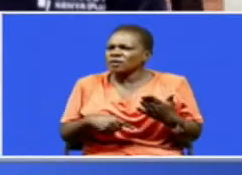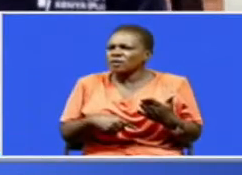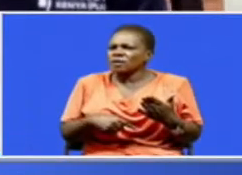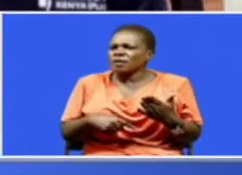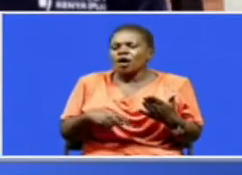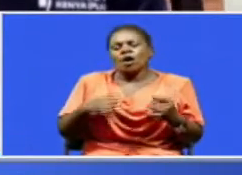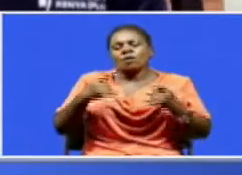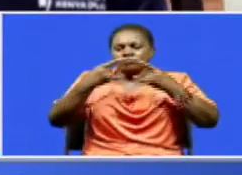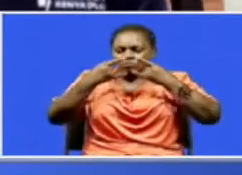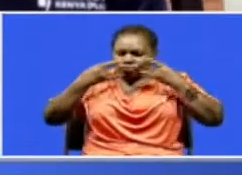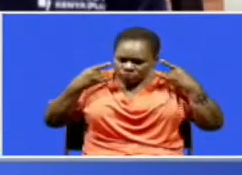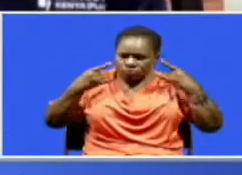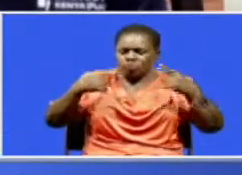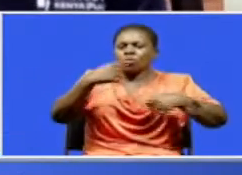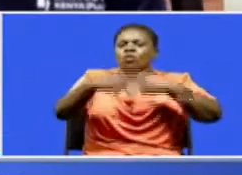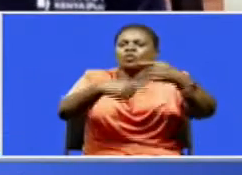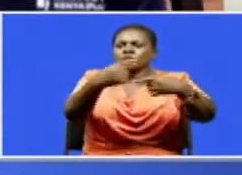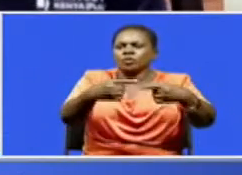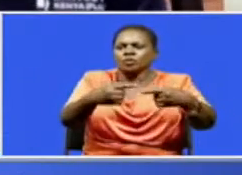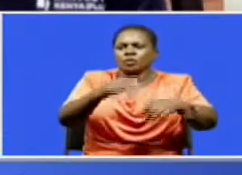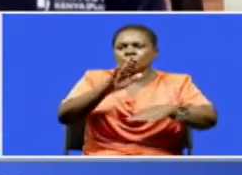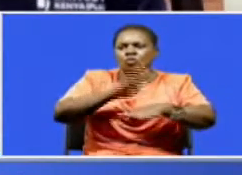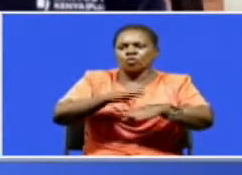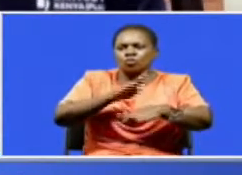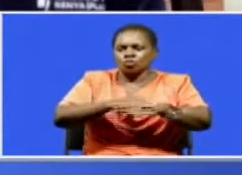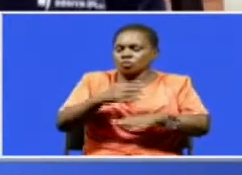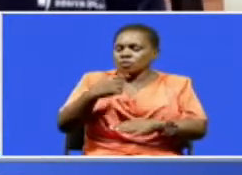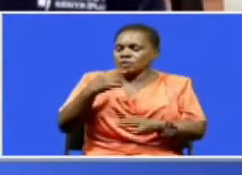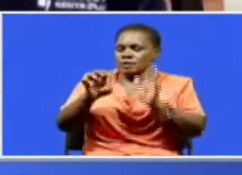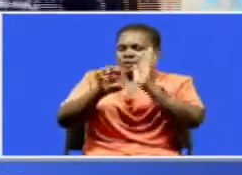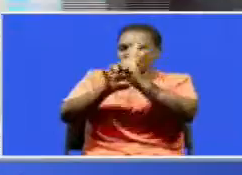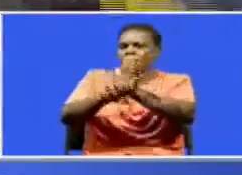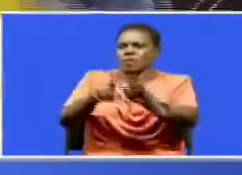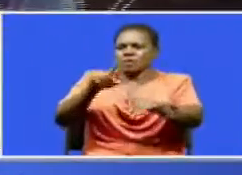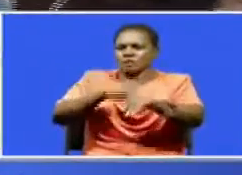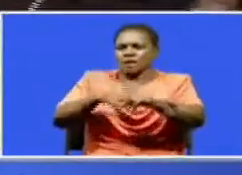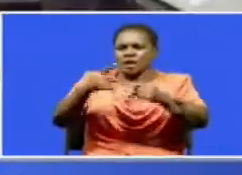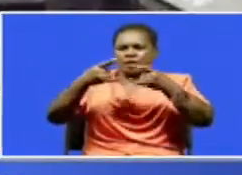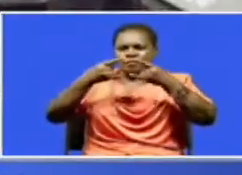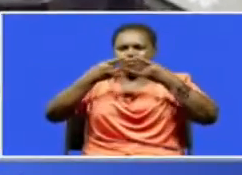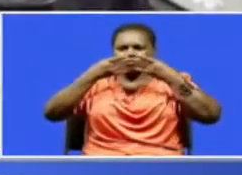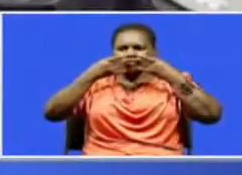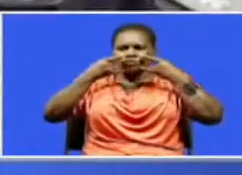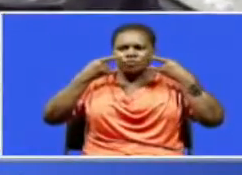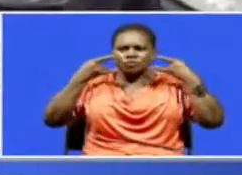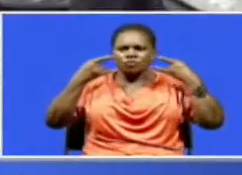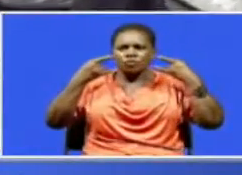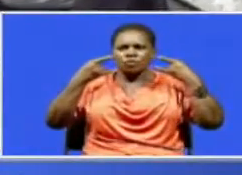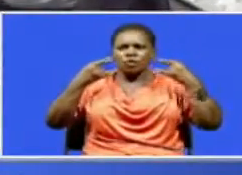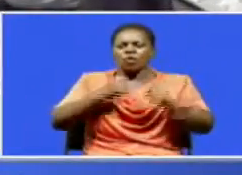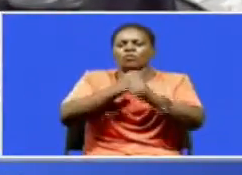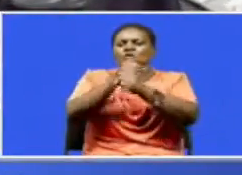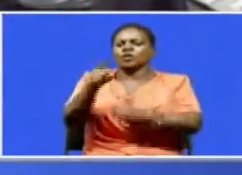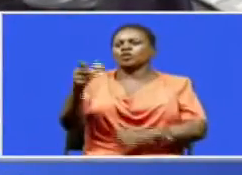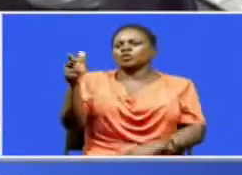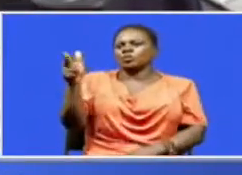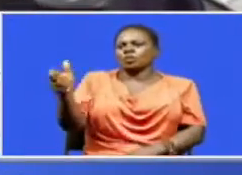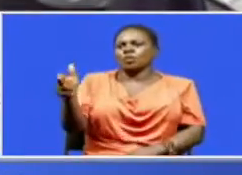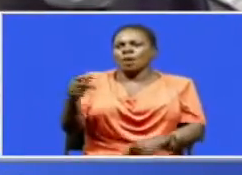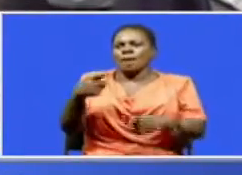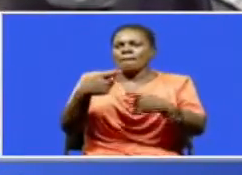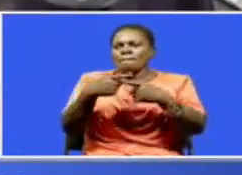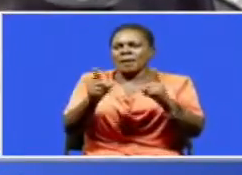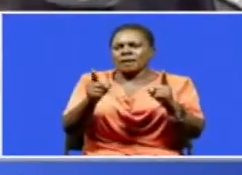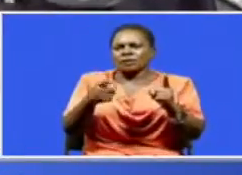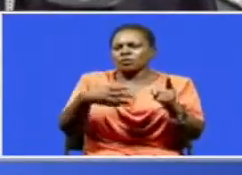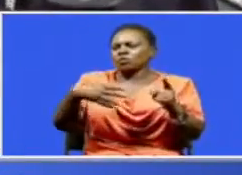You need to continue wearing the mask. In fact, somebody gave a very good analogy and says, when you wear a bulletproof vest, it protects you from bullets. But yes. It doesn't mean that you can